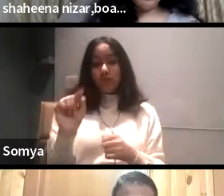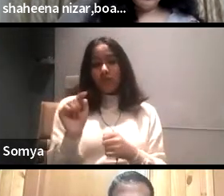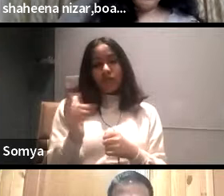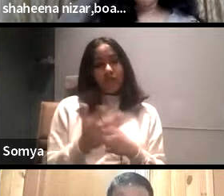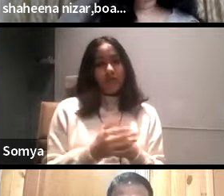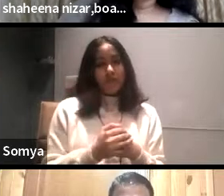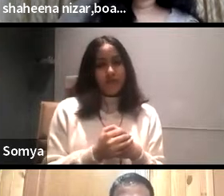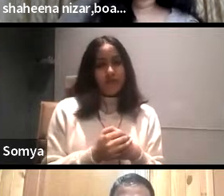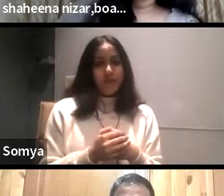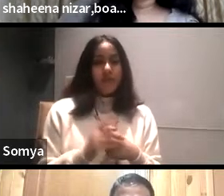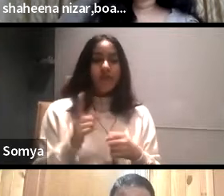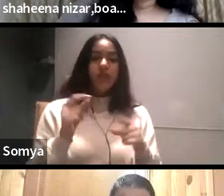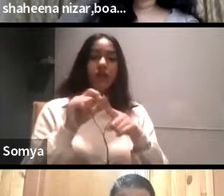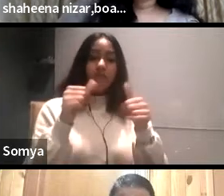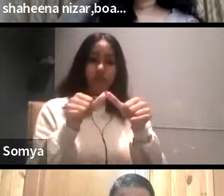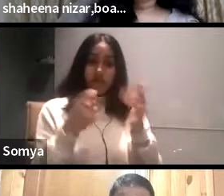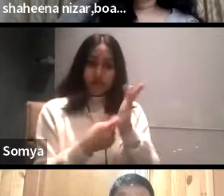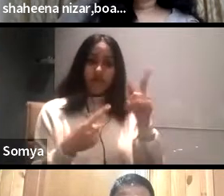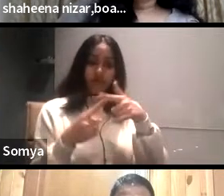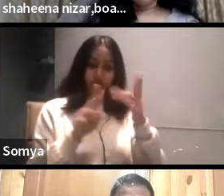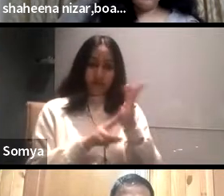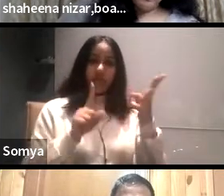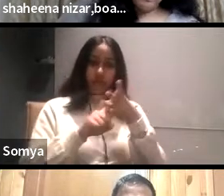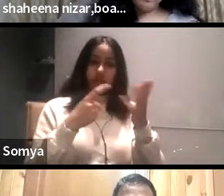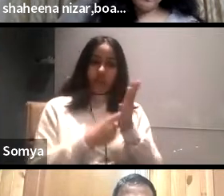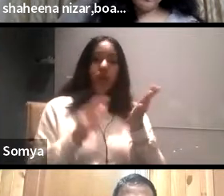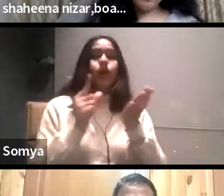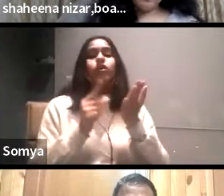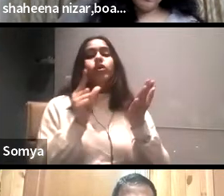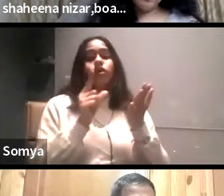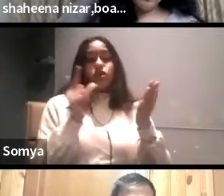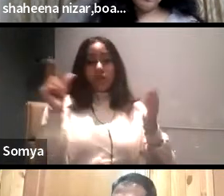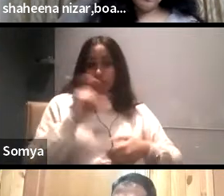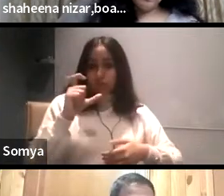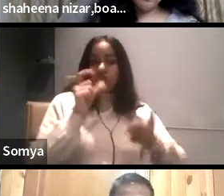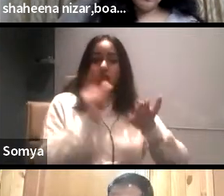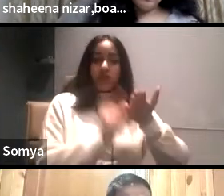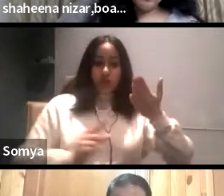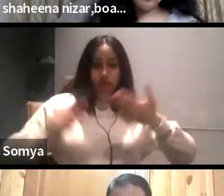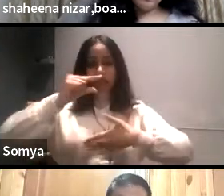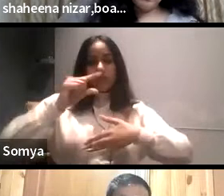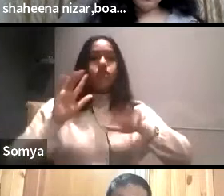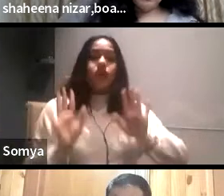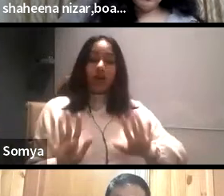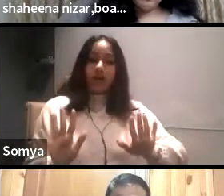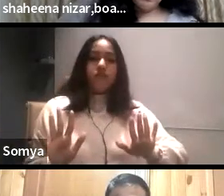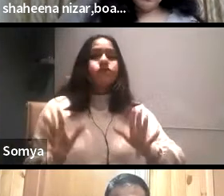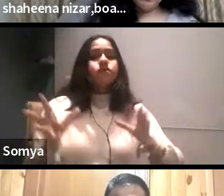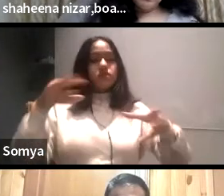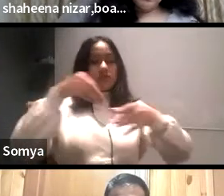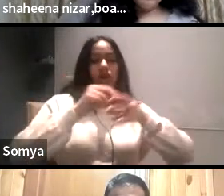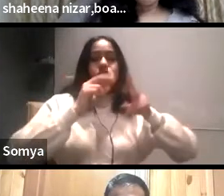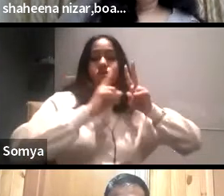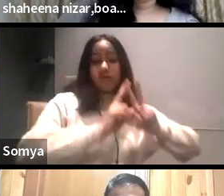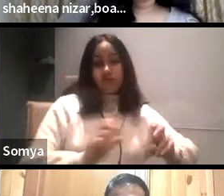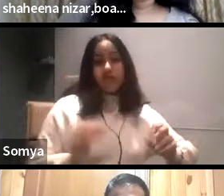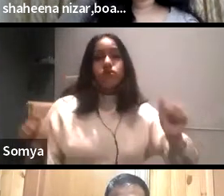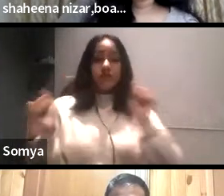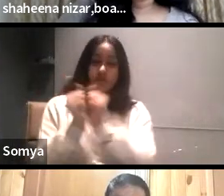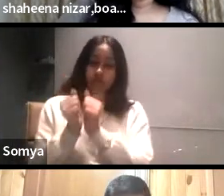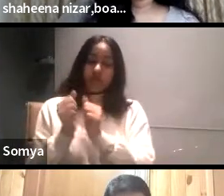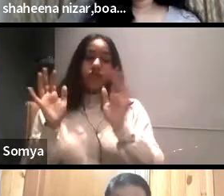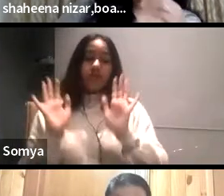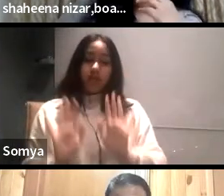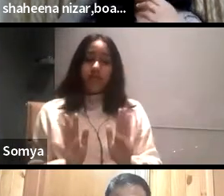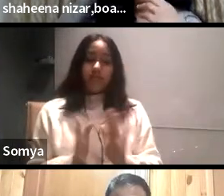is we partner with a lot of universities and researchers all over the world. And one of our research is with Stanford